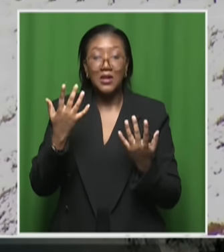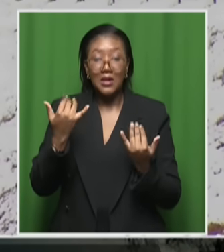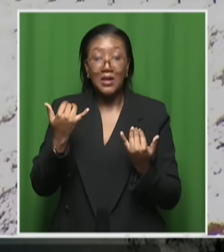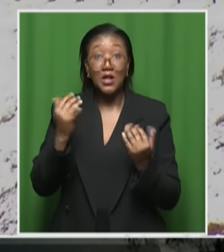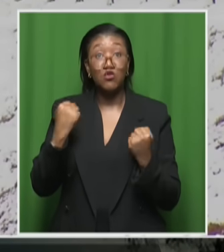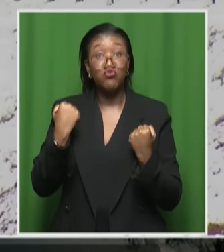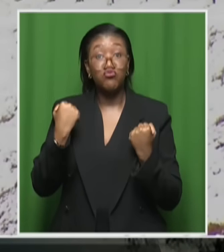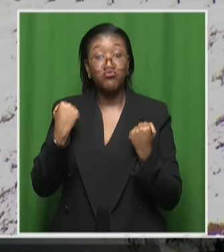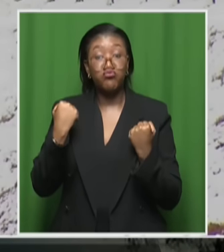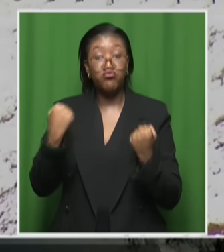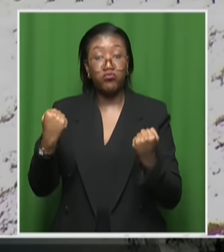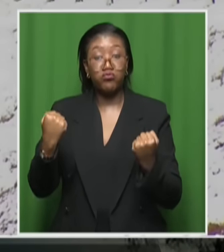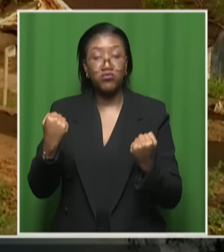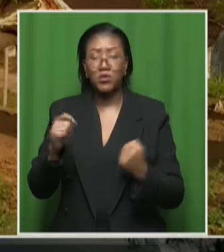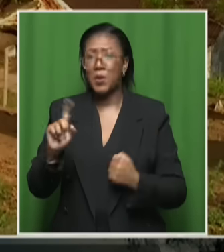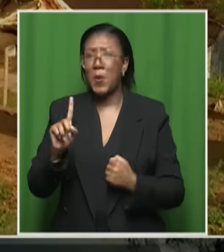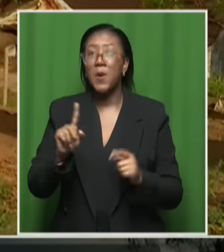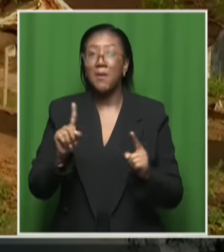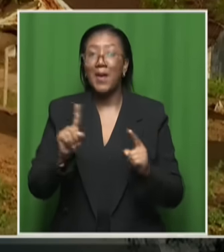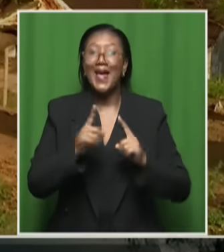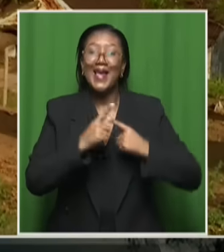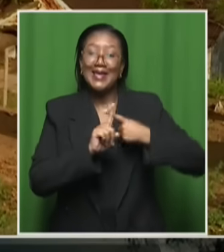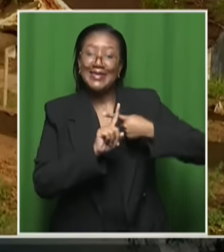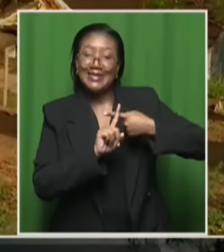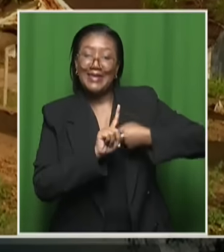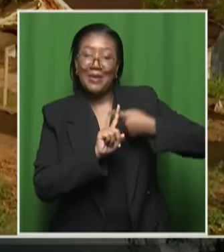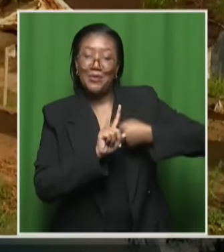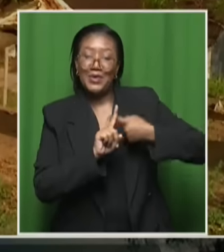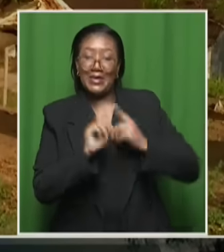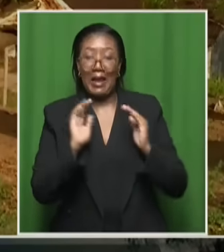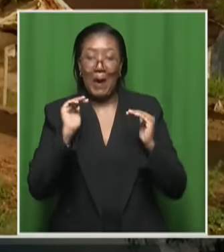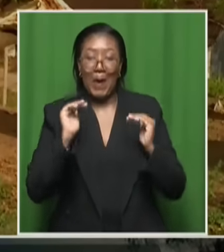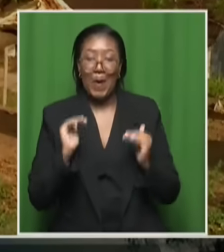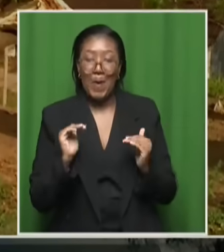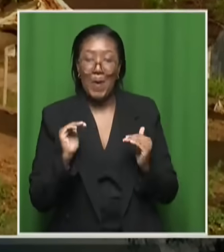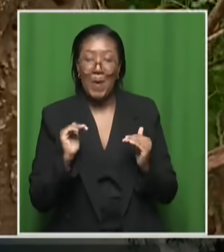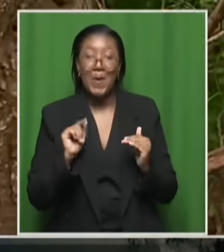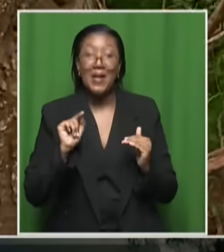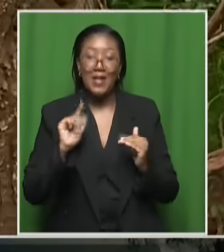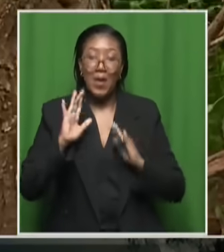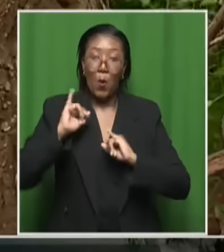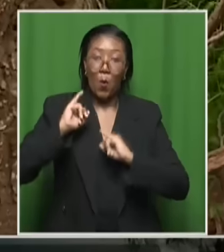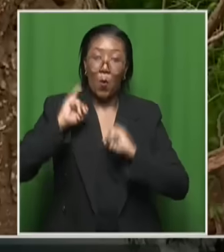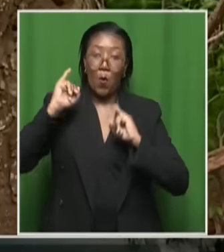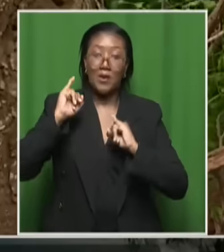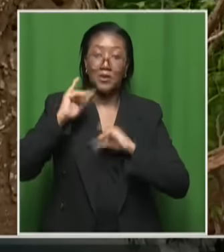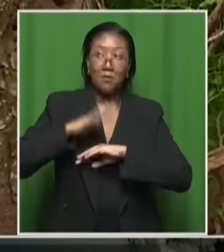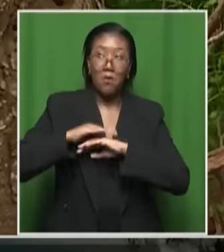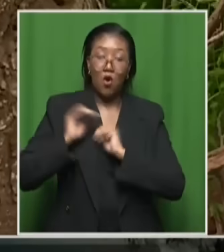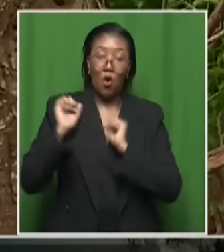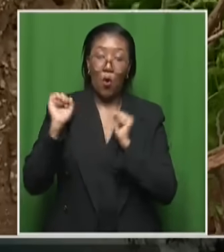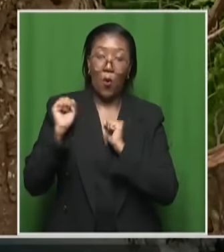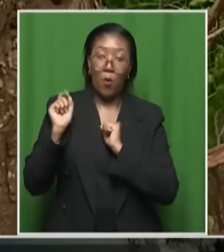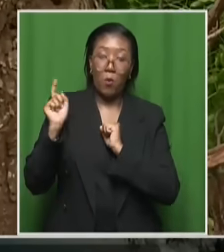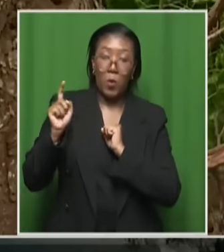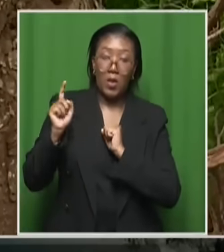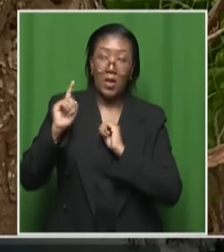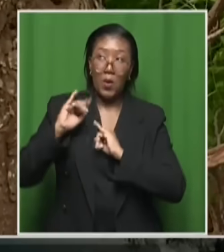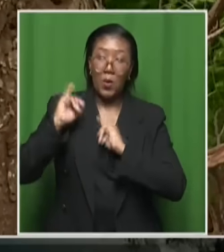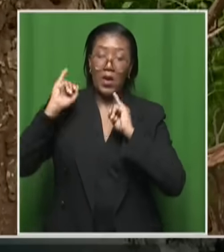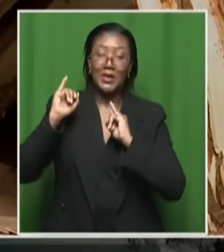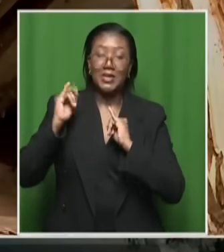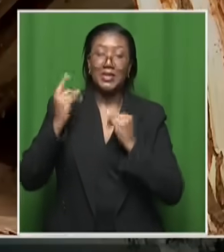that strong, but because the temperatures are very low, so they continue to deepen when any cold front comes in. And that was, as a result,